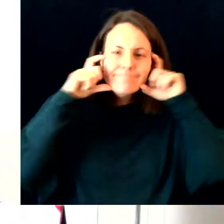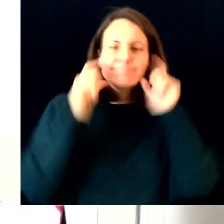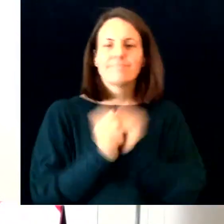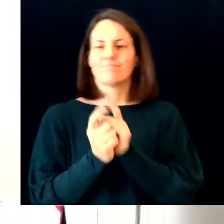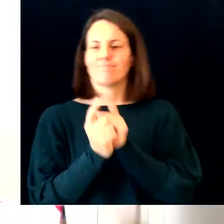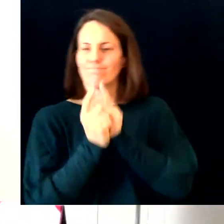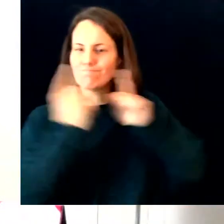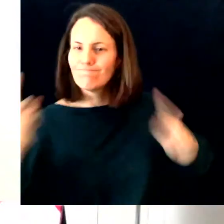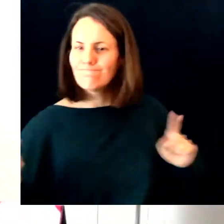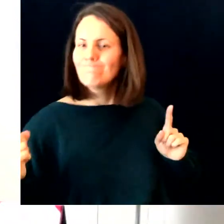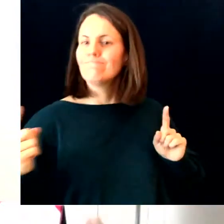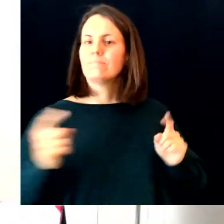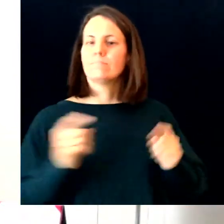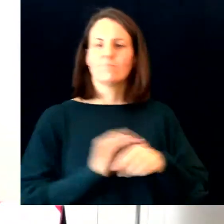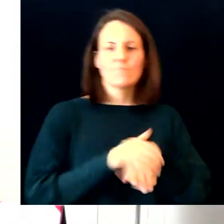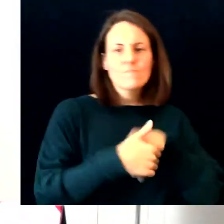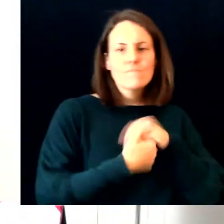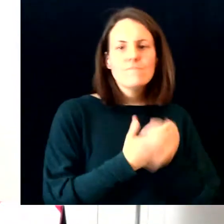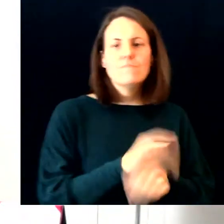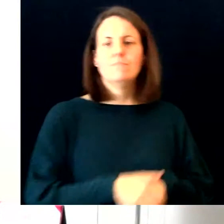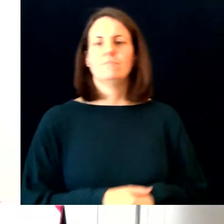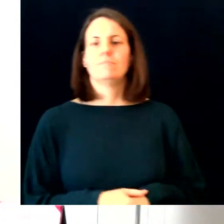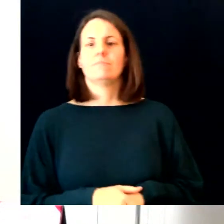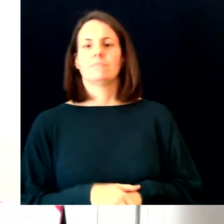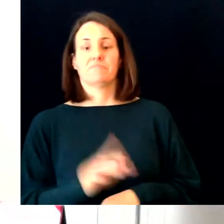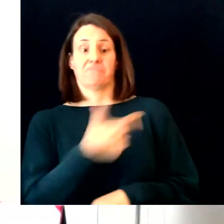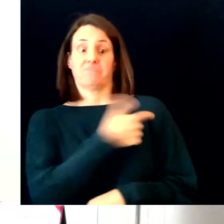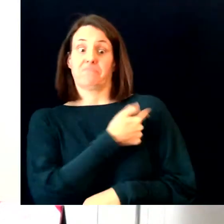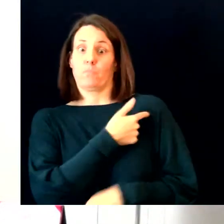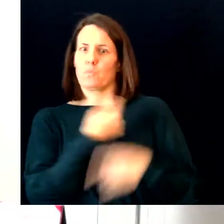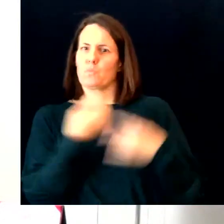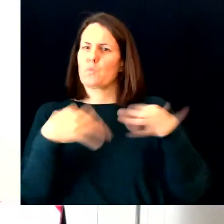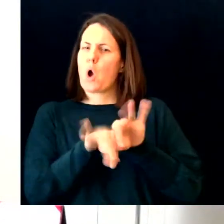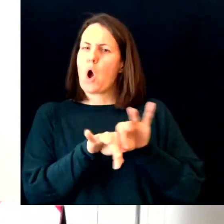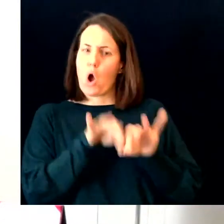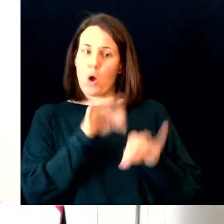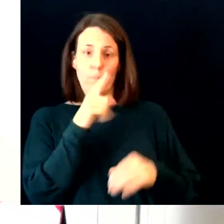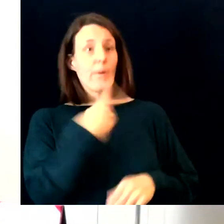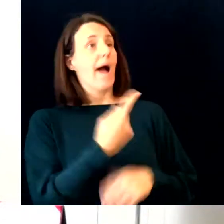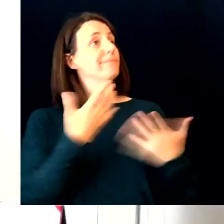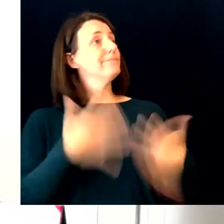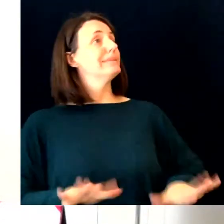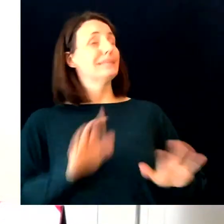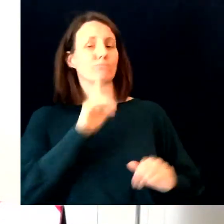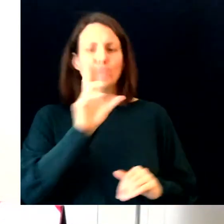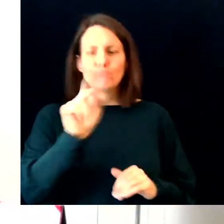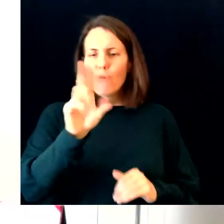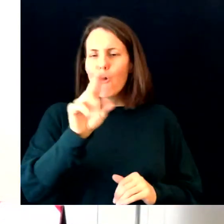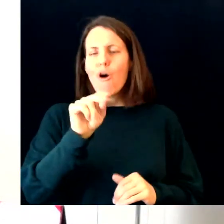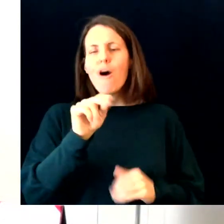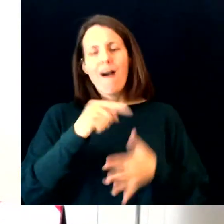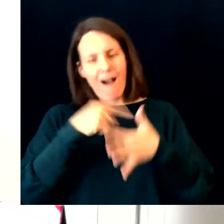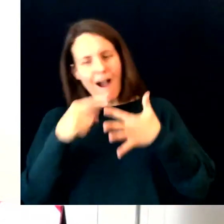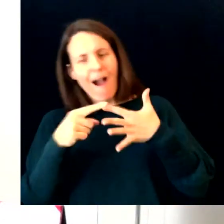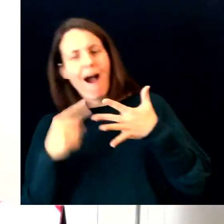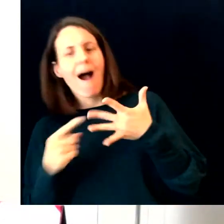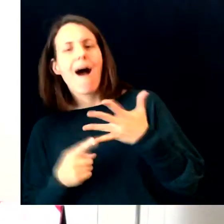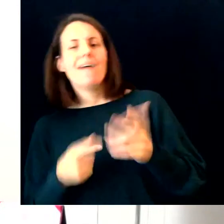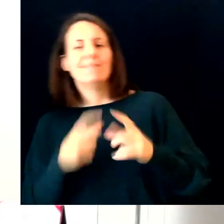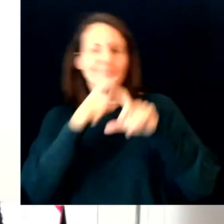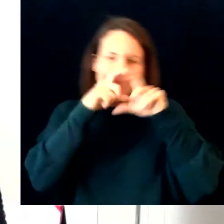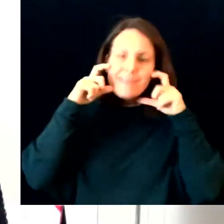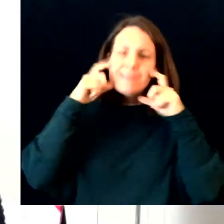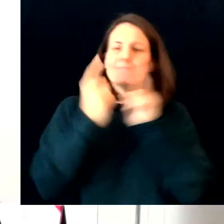to that, there are some other things that we want to make sure that we're emphasizing that you do as well to keep your children healthy and safe.